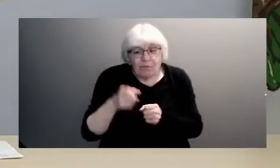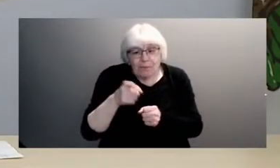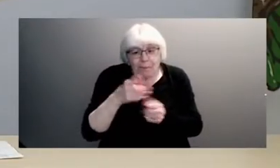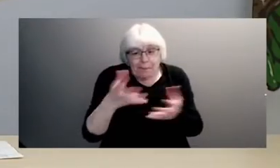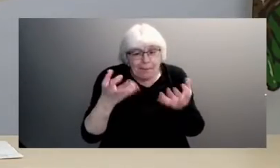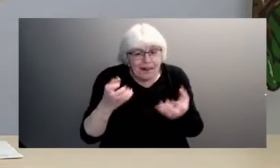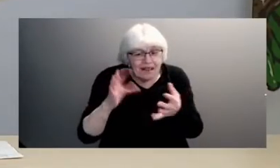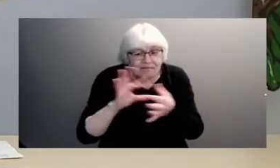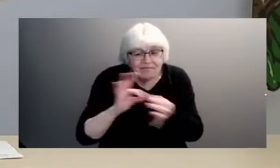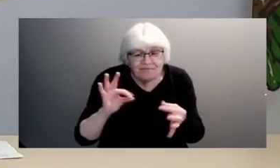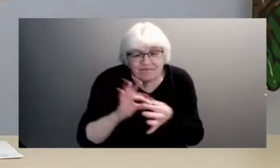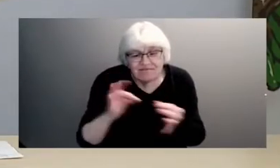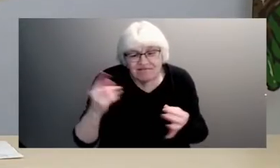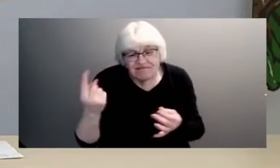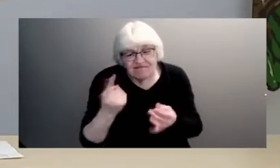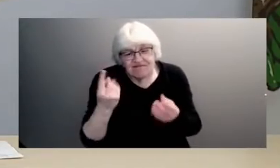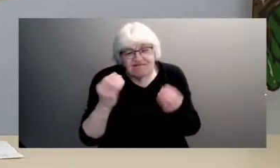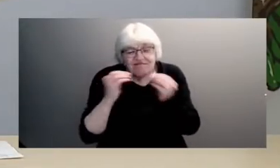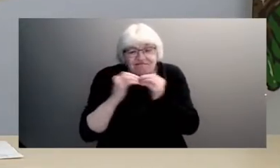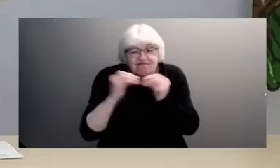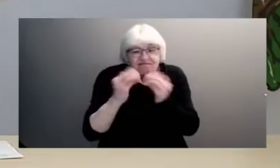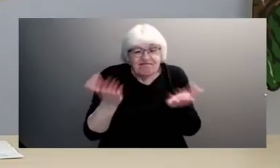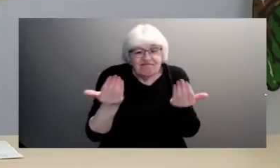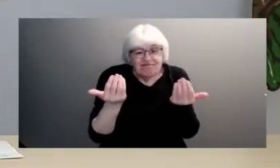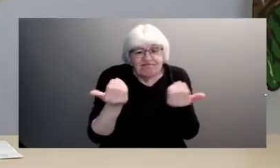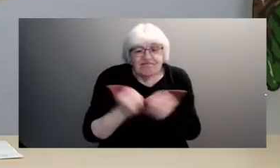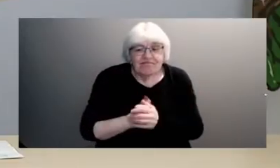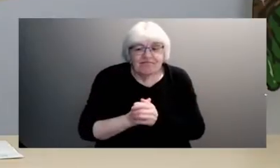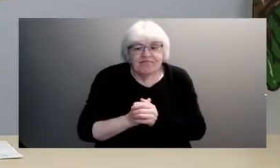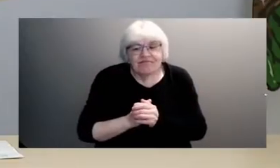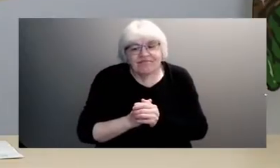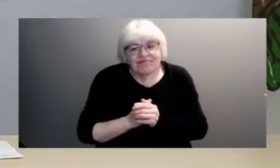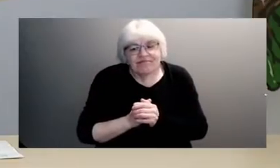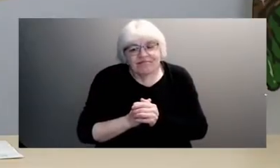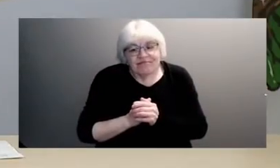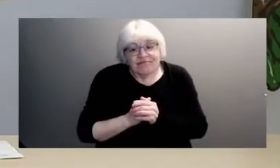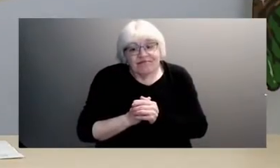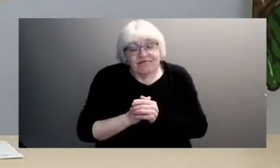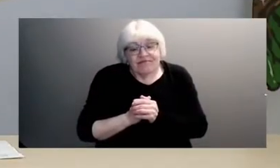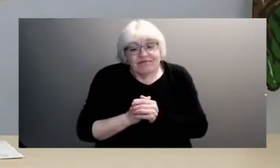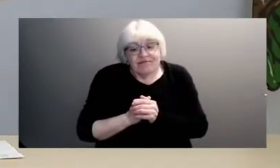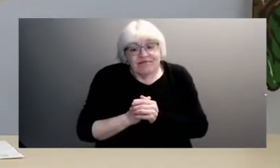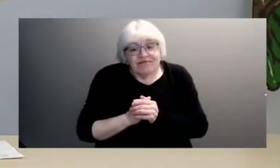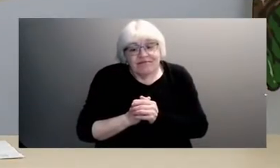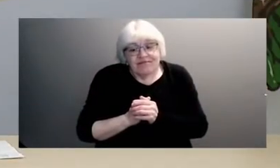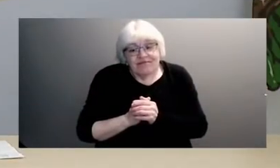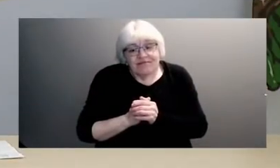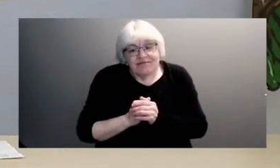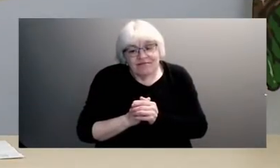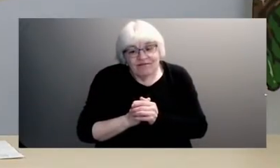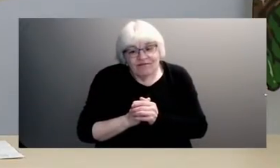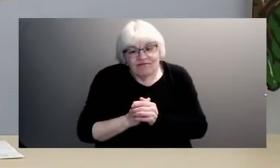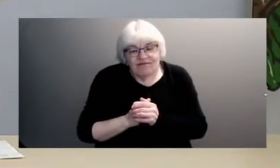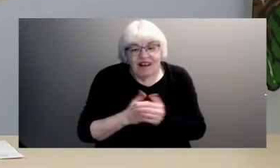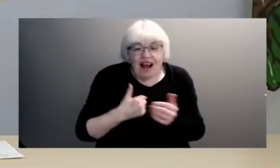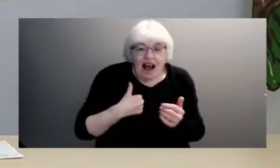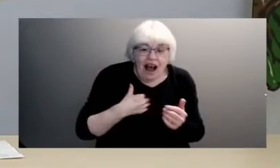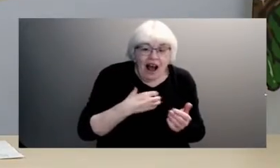that. So I guess, Brittany, I would like to focus more on what some of the messaging